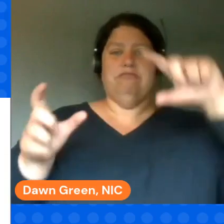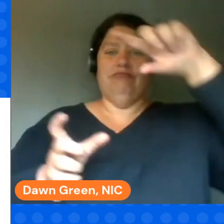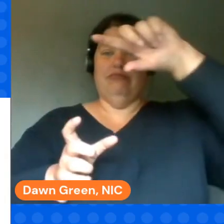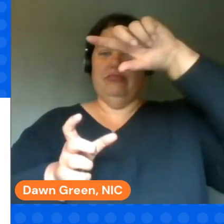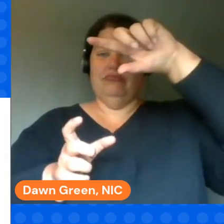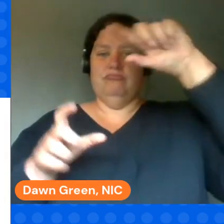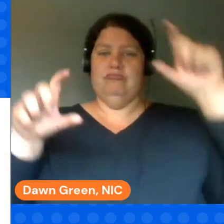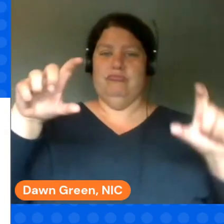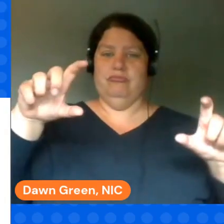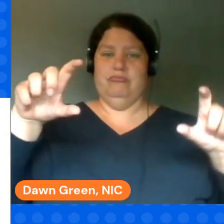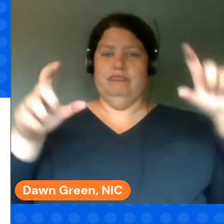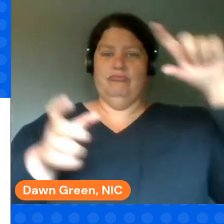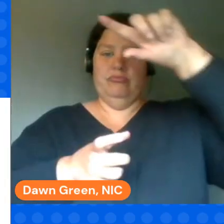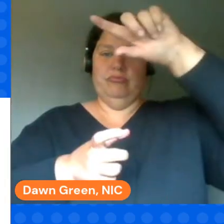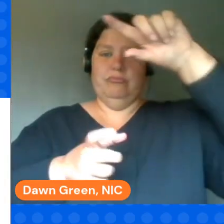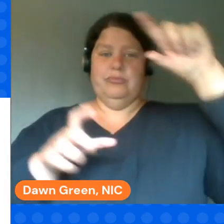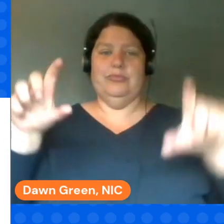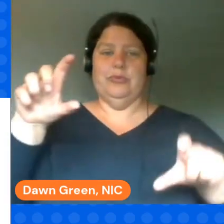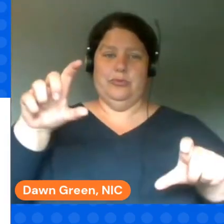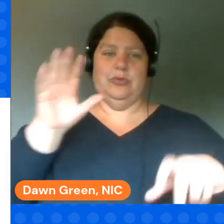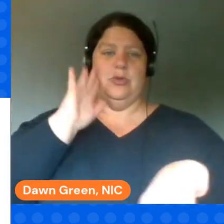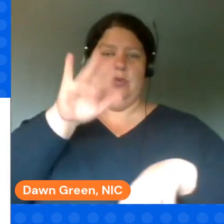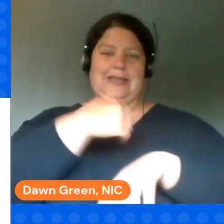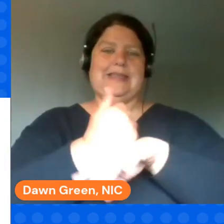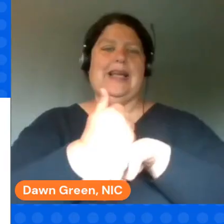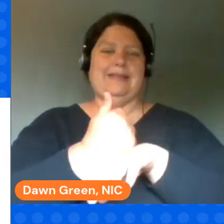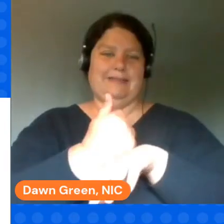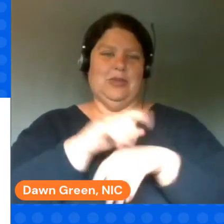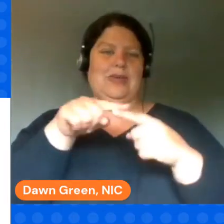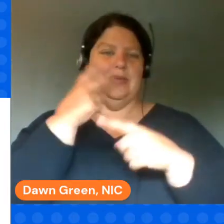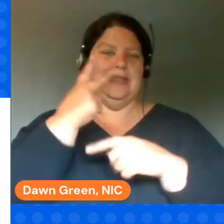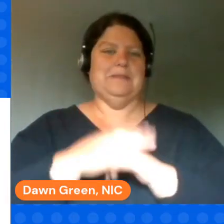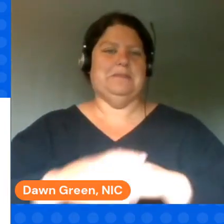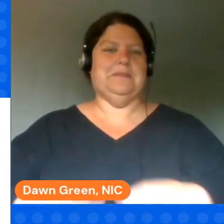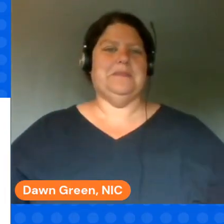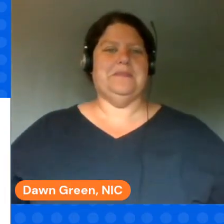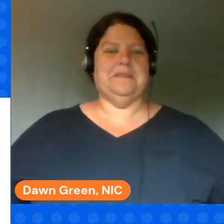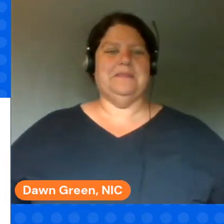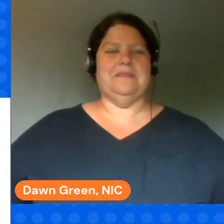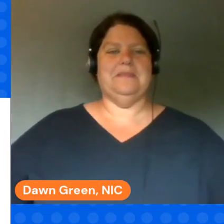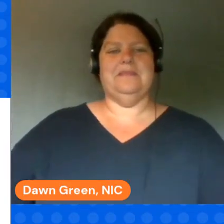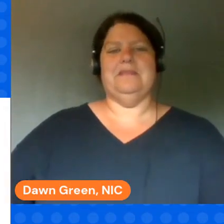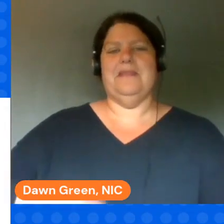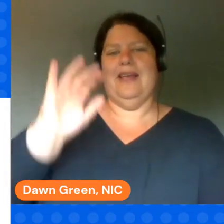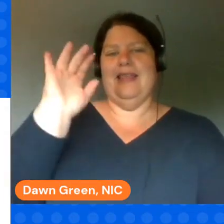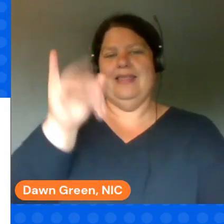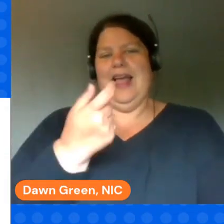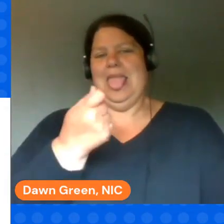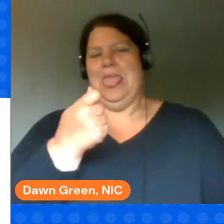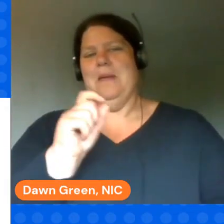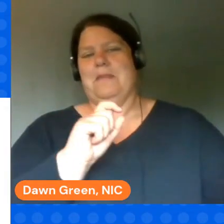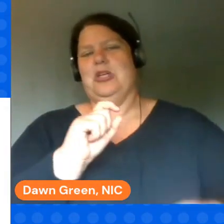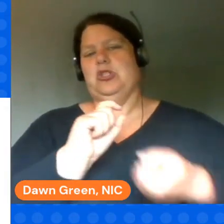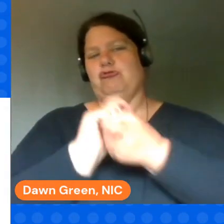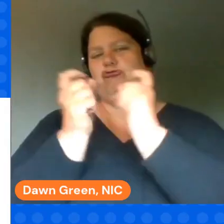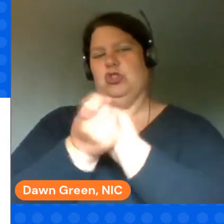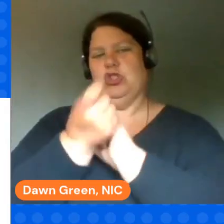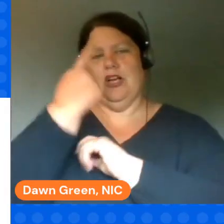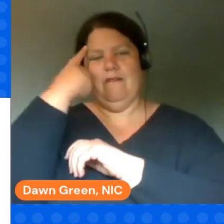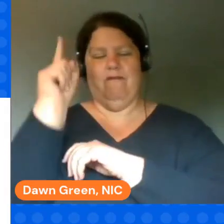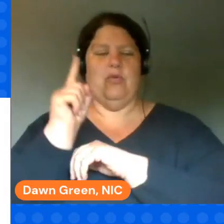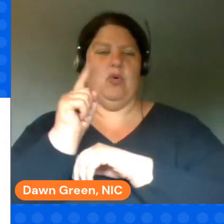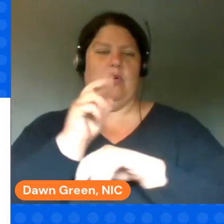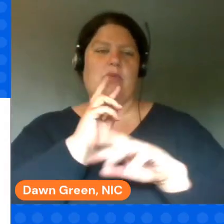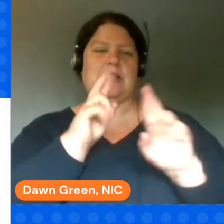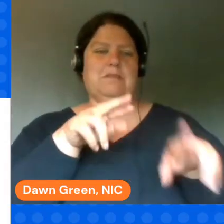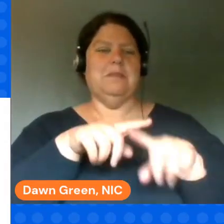and that will set the editor accordingly when you see it. So this is a little change that we made just to the overall responsiveness, but this let